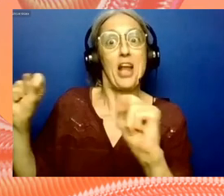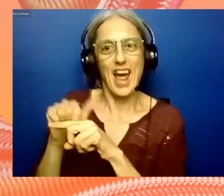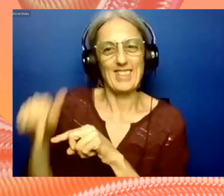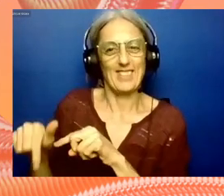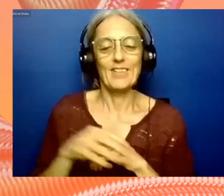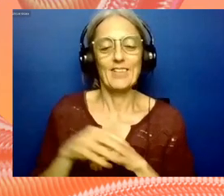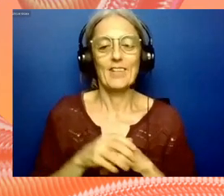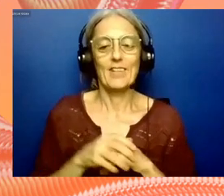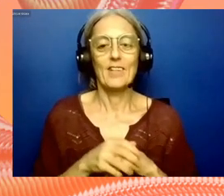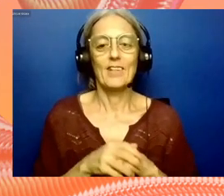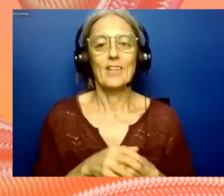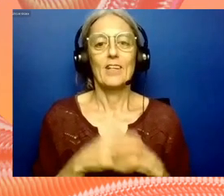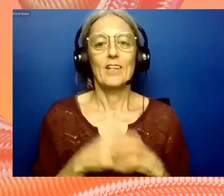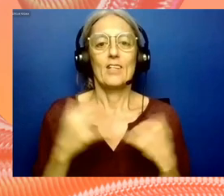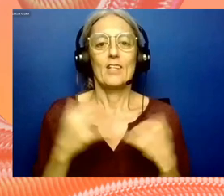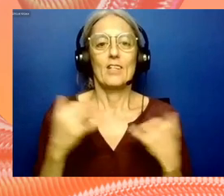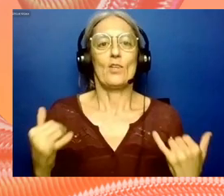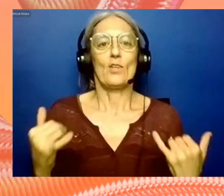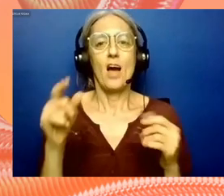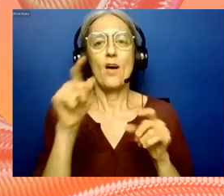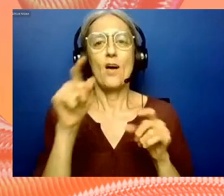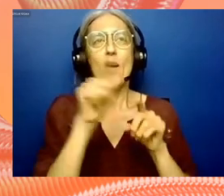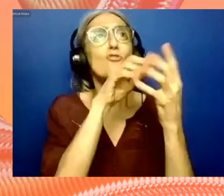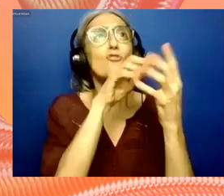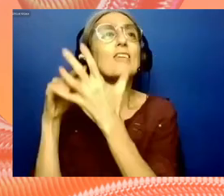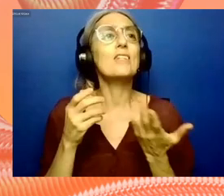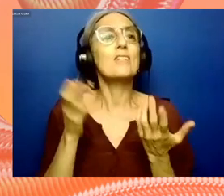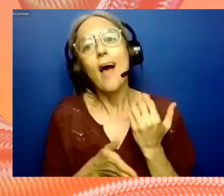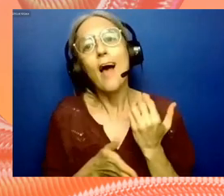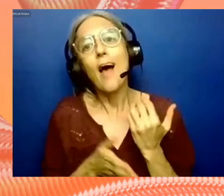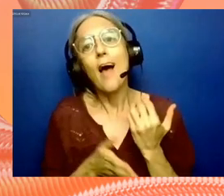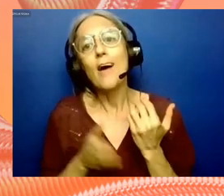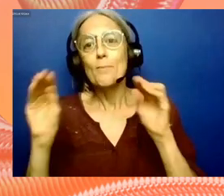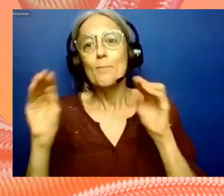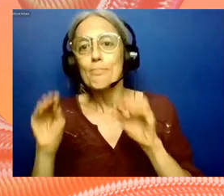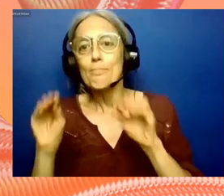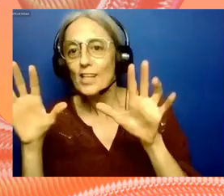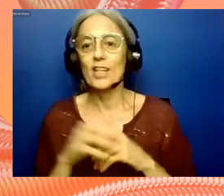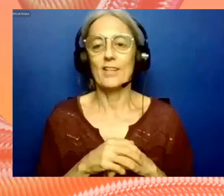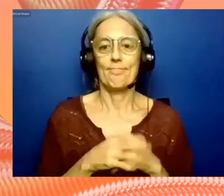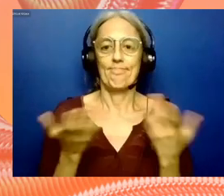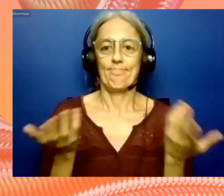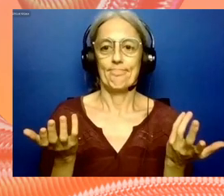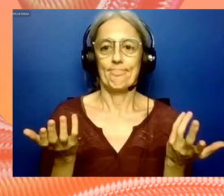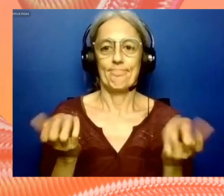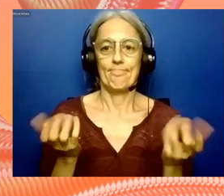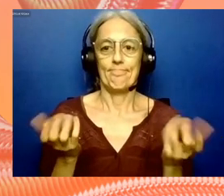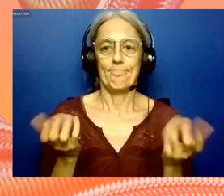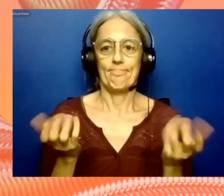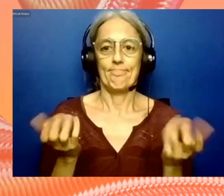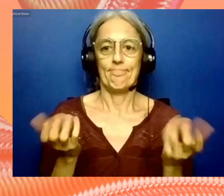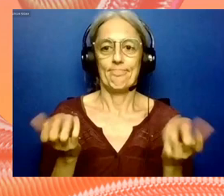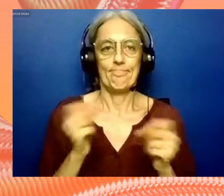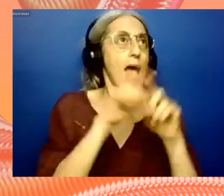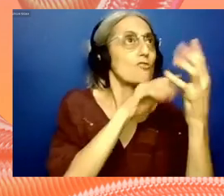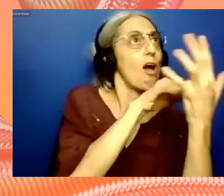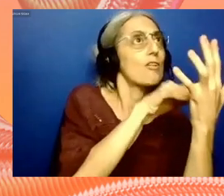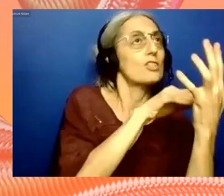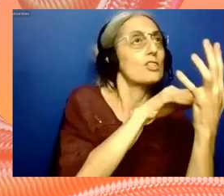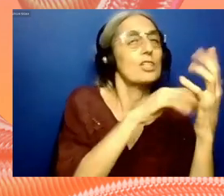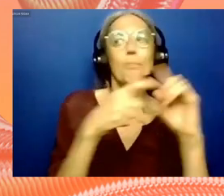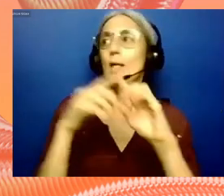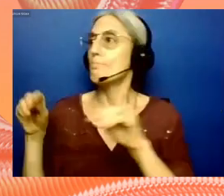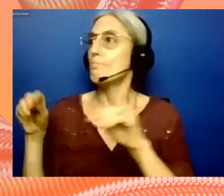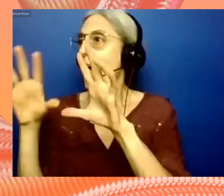astrologically magic? Like, what is the place that those things, you know, collide? I'm asking